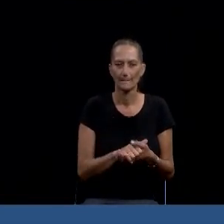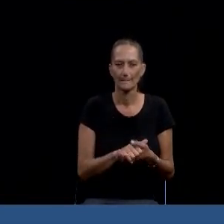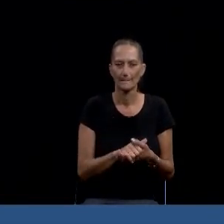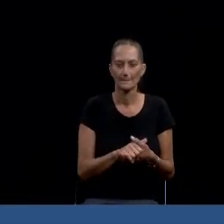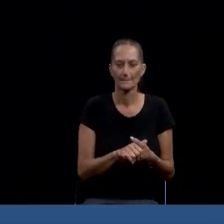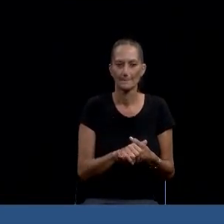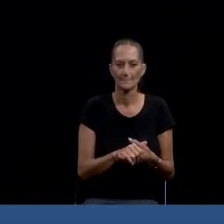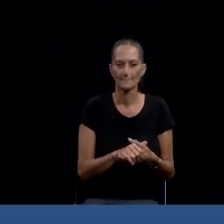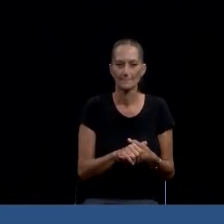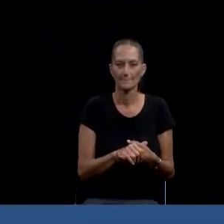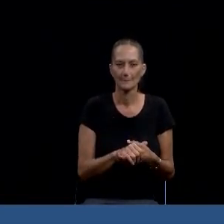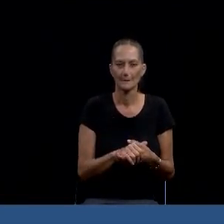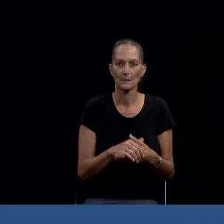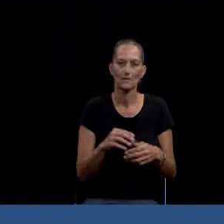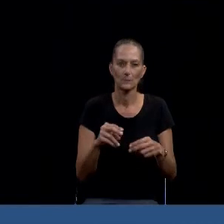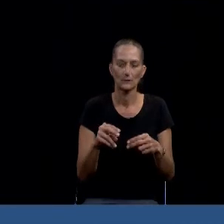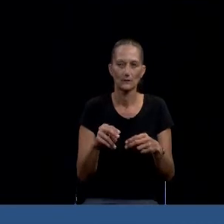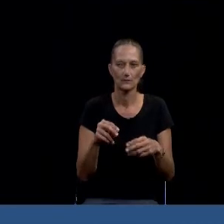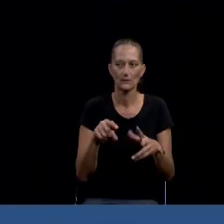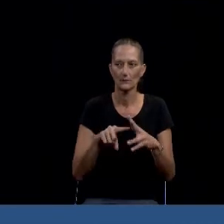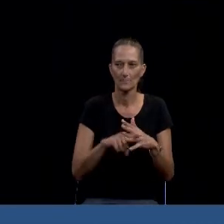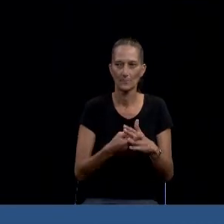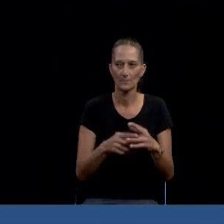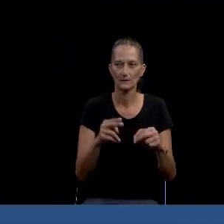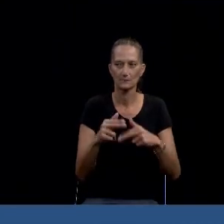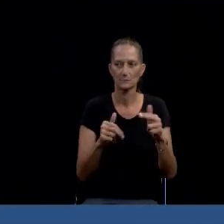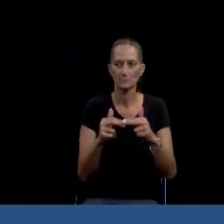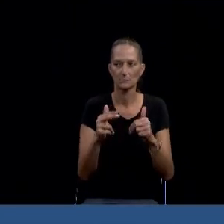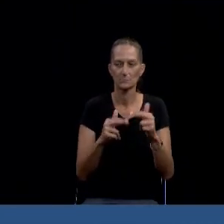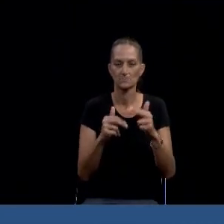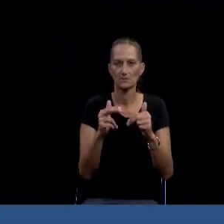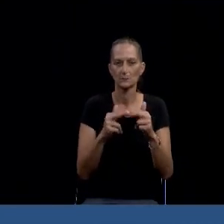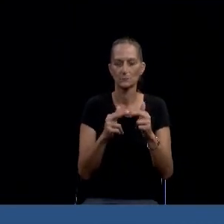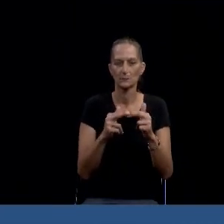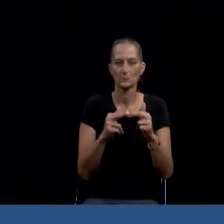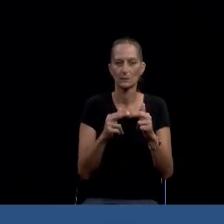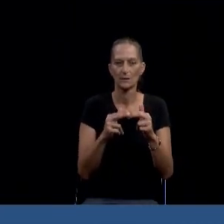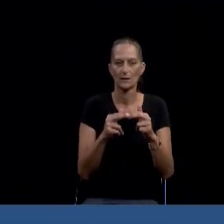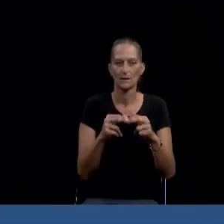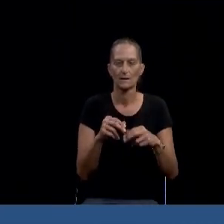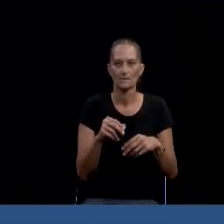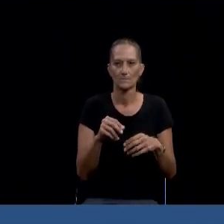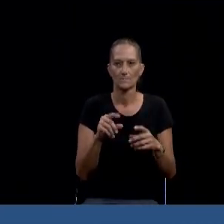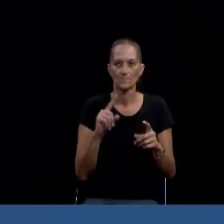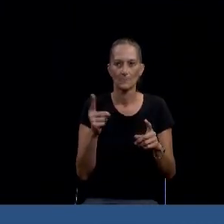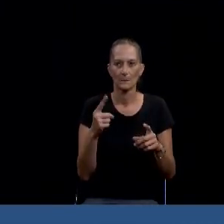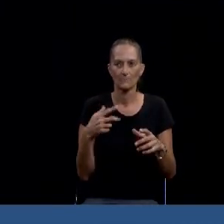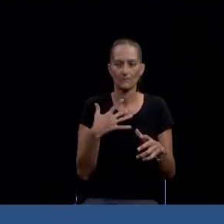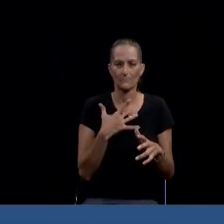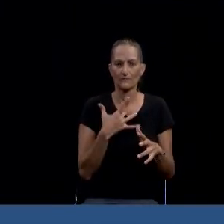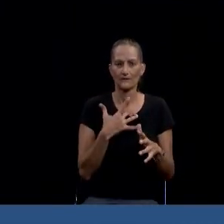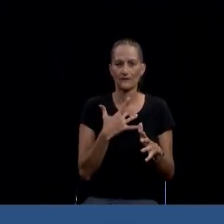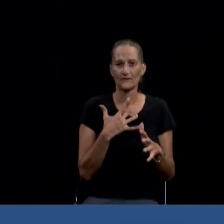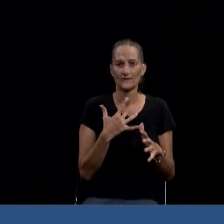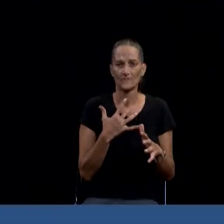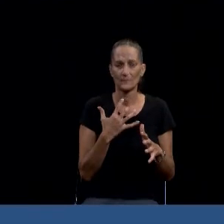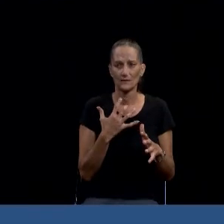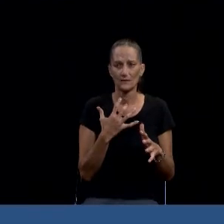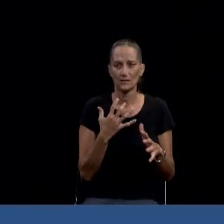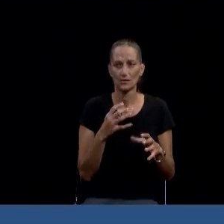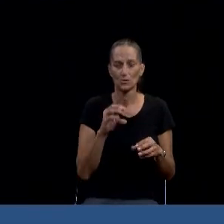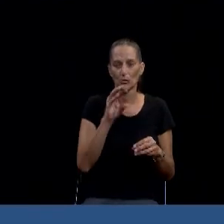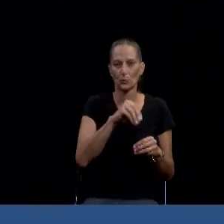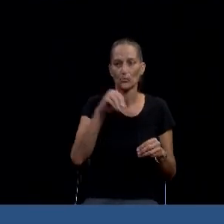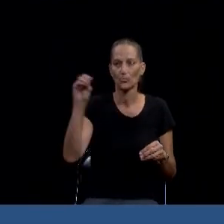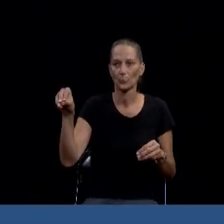to remodel, there's always that fear. Are people going to have to be relocated or moved around like chess pieces? But I'm